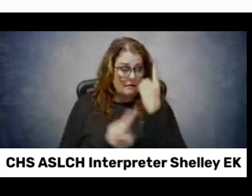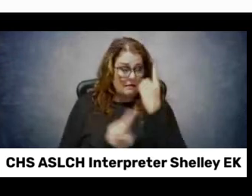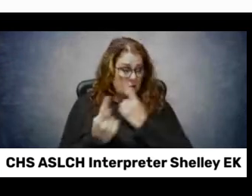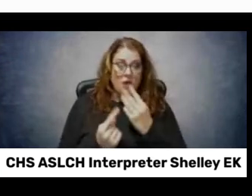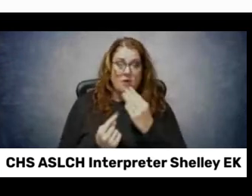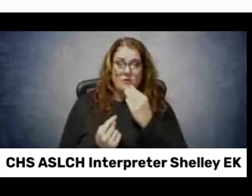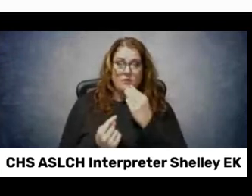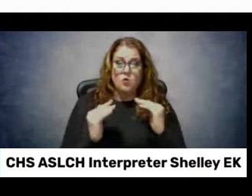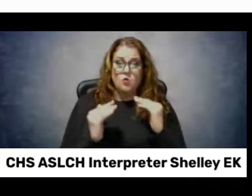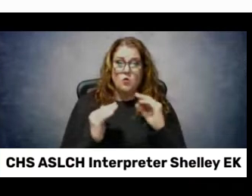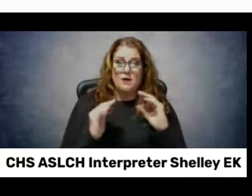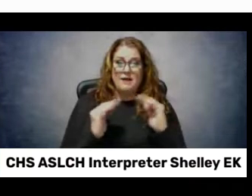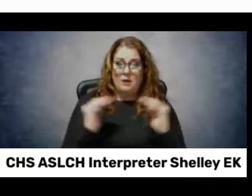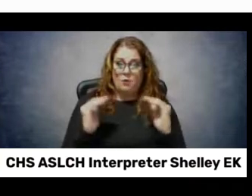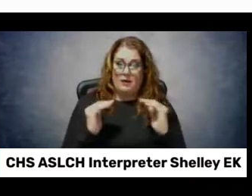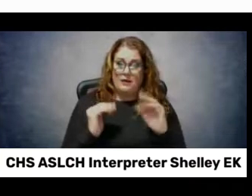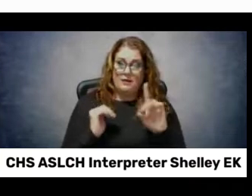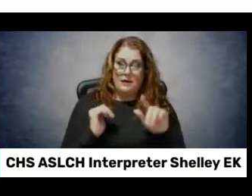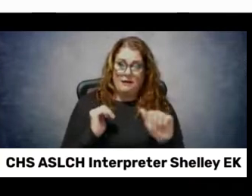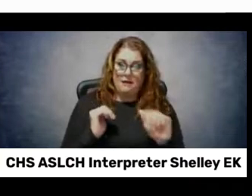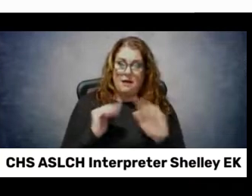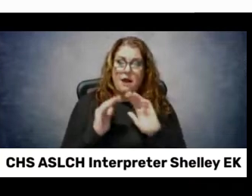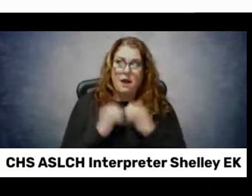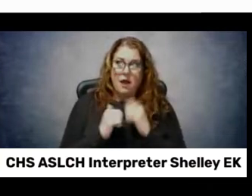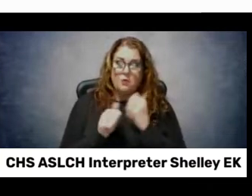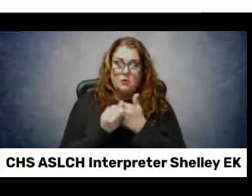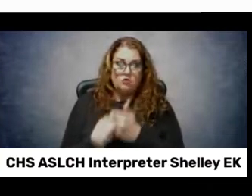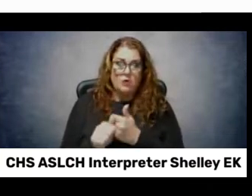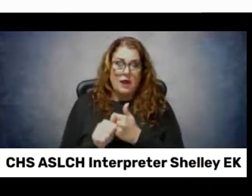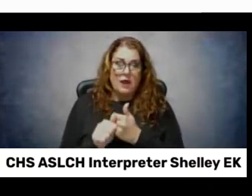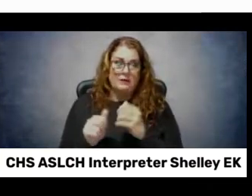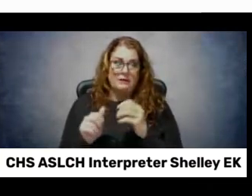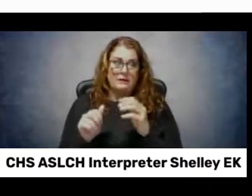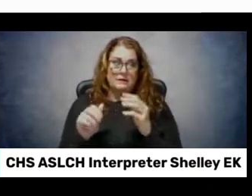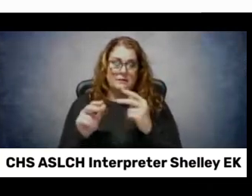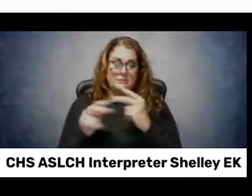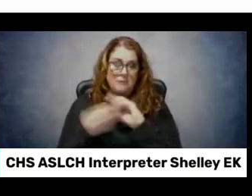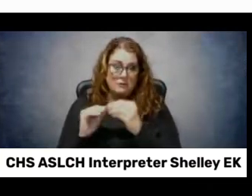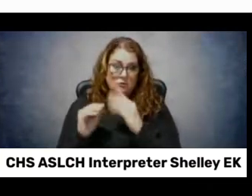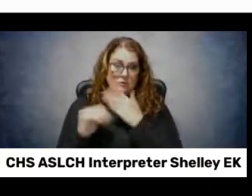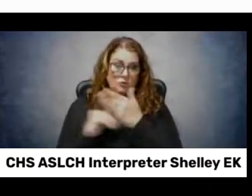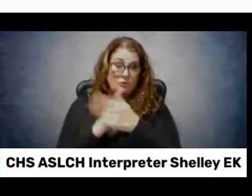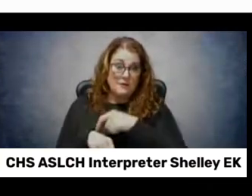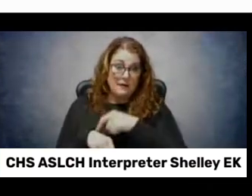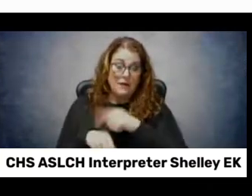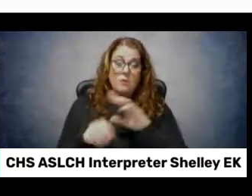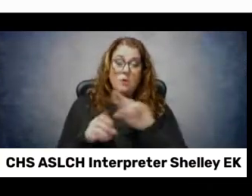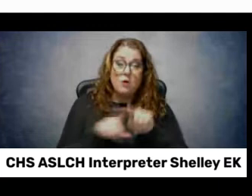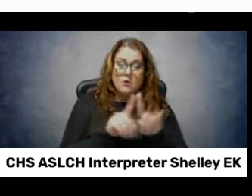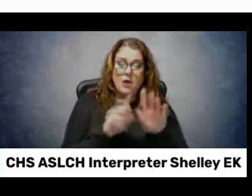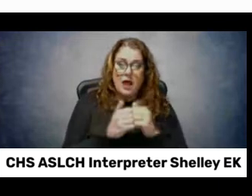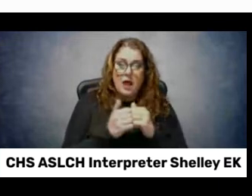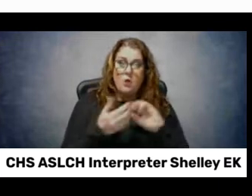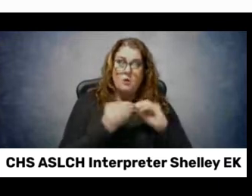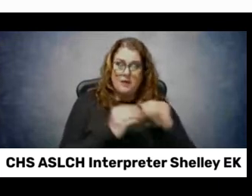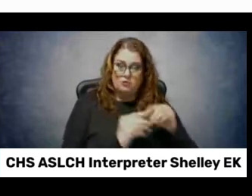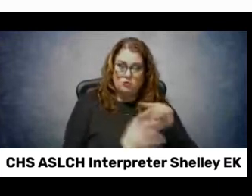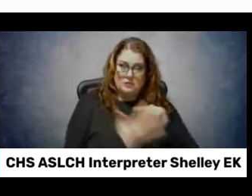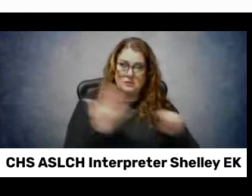equity data. And one, how can we track metrics over time, but also two, have those metrics